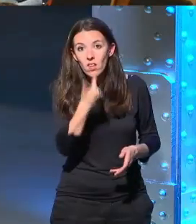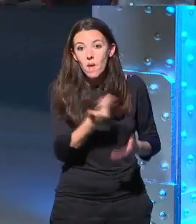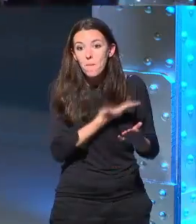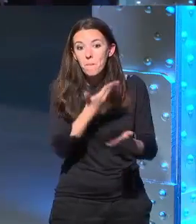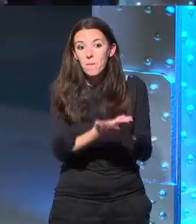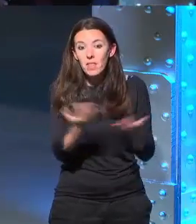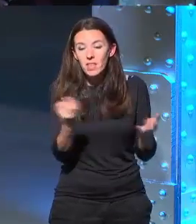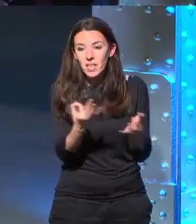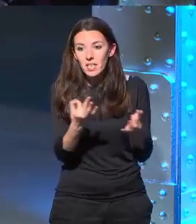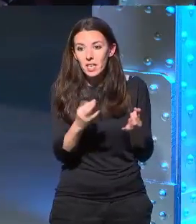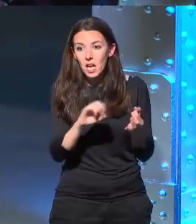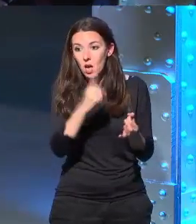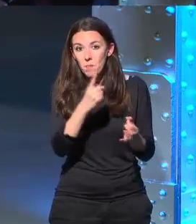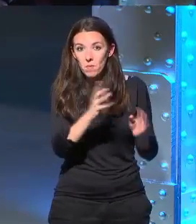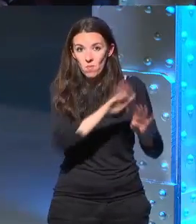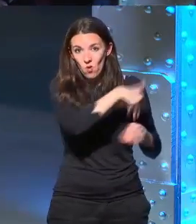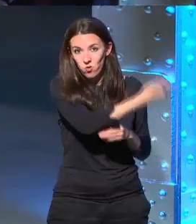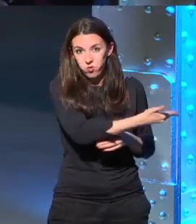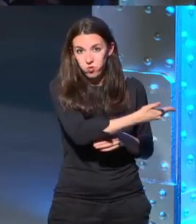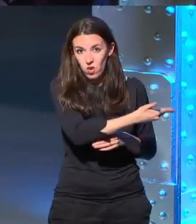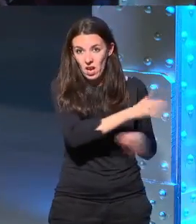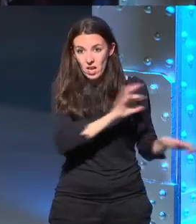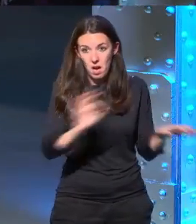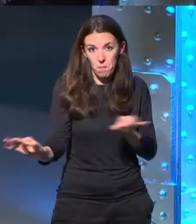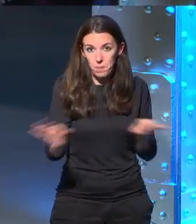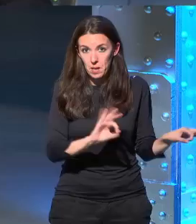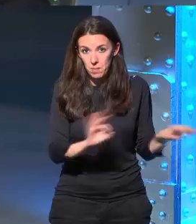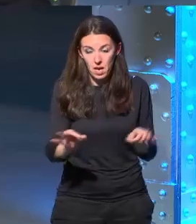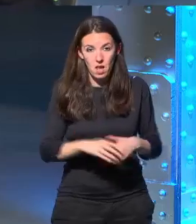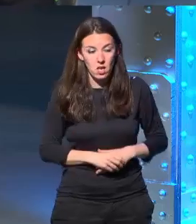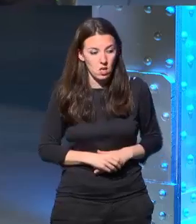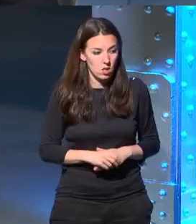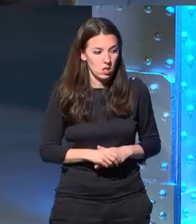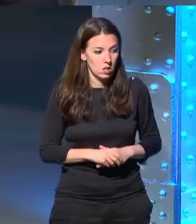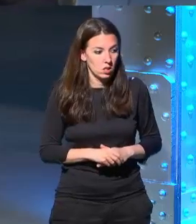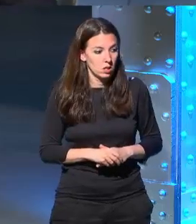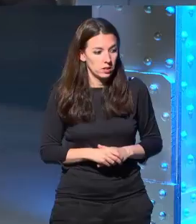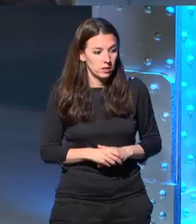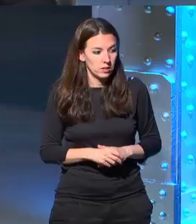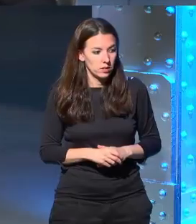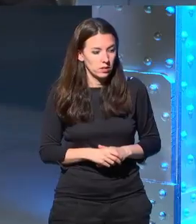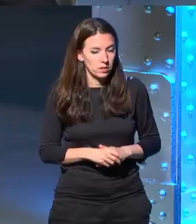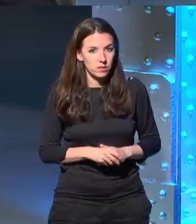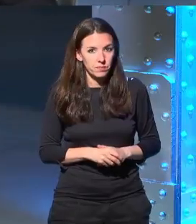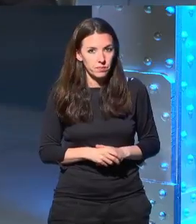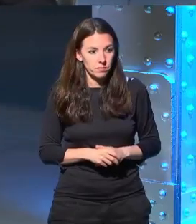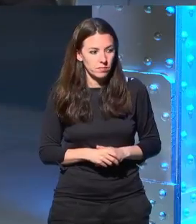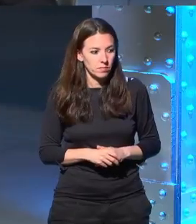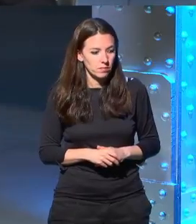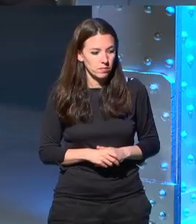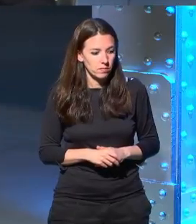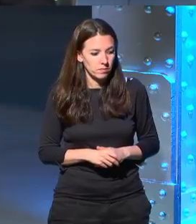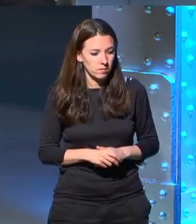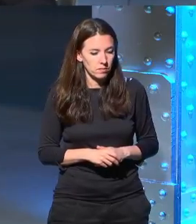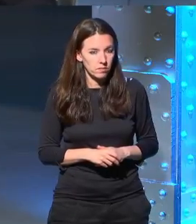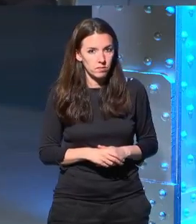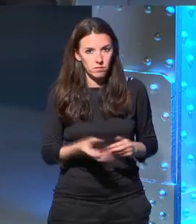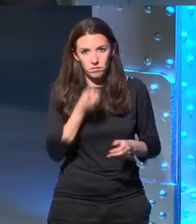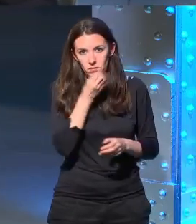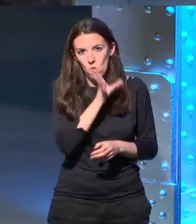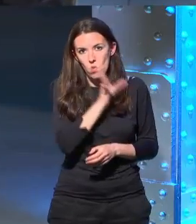es que lo hagamos ahí fuera, donde está preparada una mesa. My publisher is here, and they have done an amazing